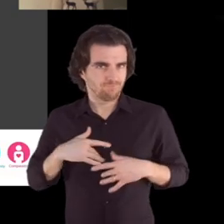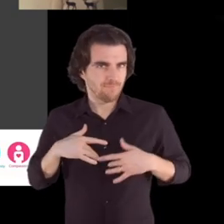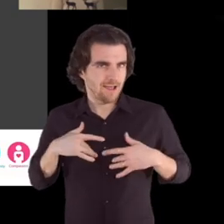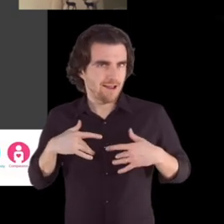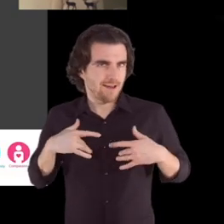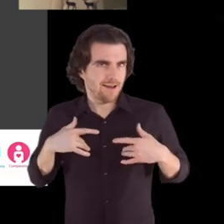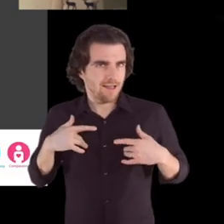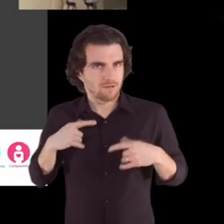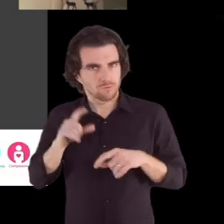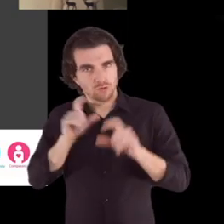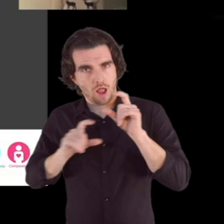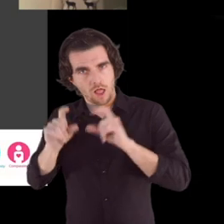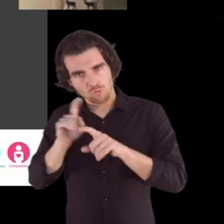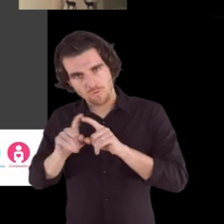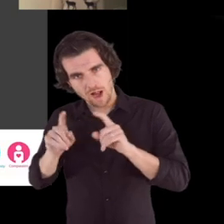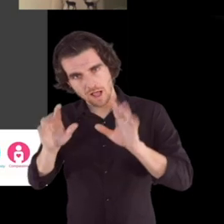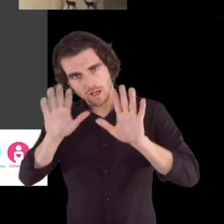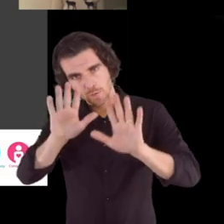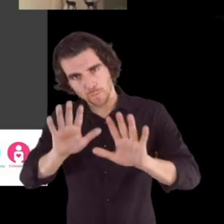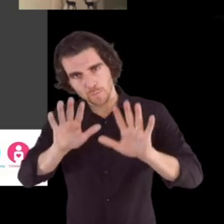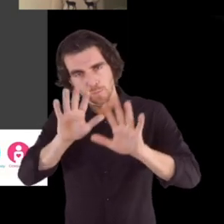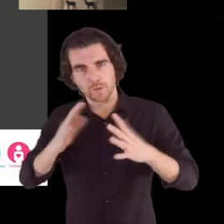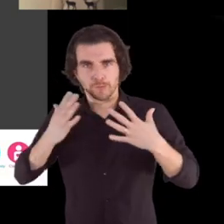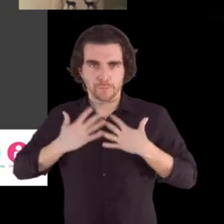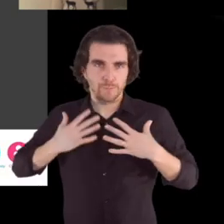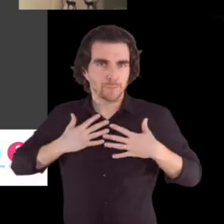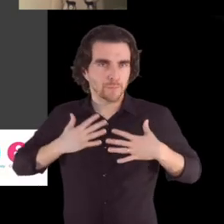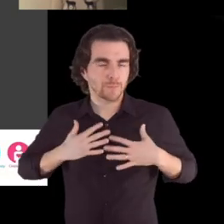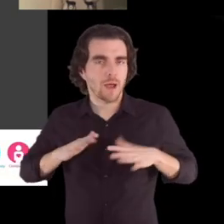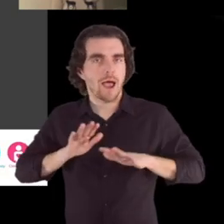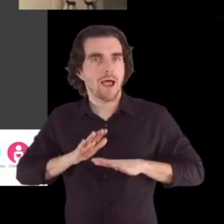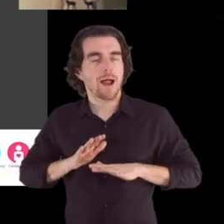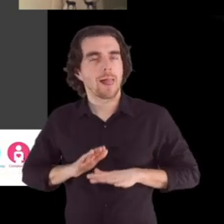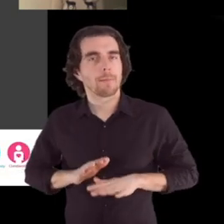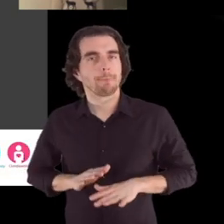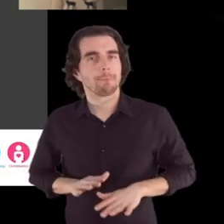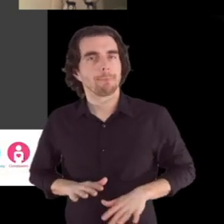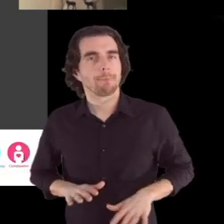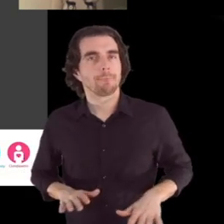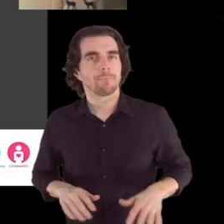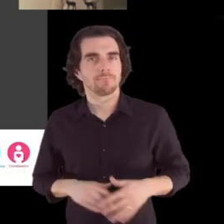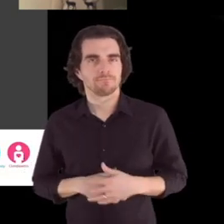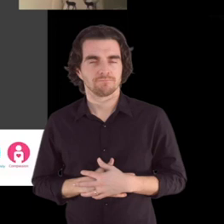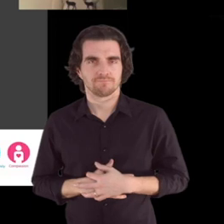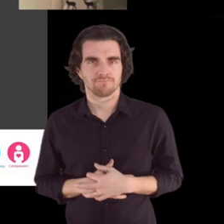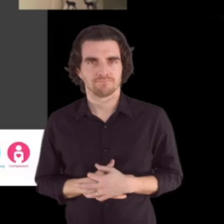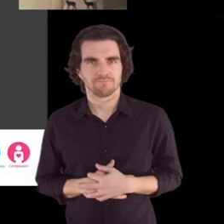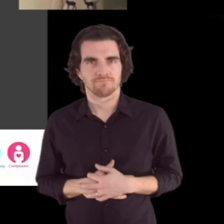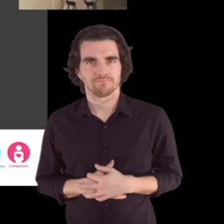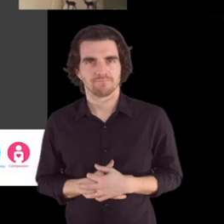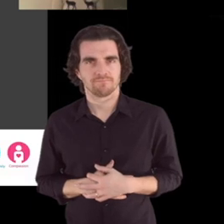Notice how this feels as it tries to support you, and as it helps you feel soothed, calm, and content.